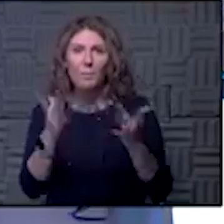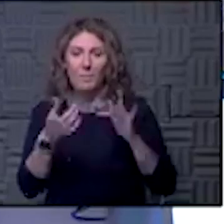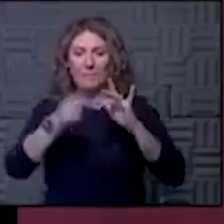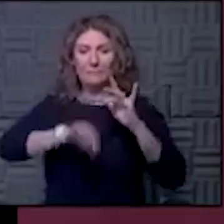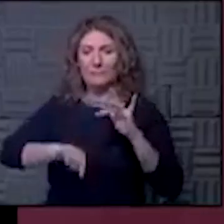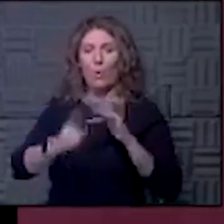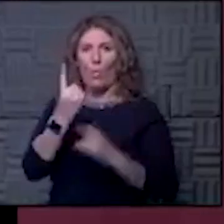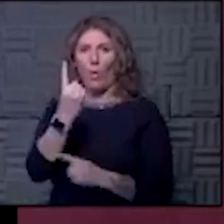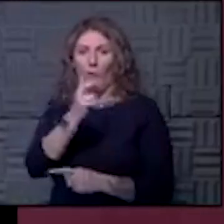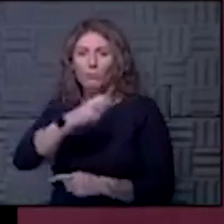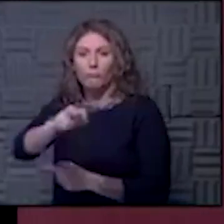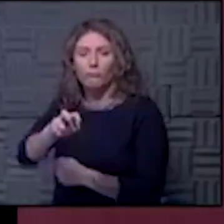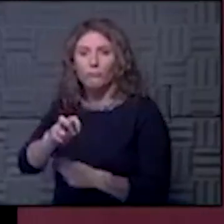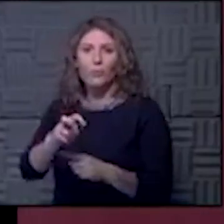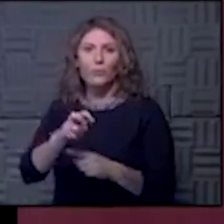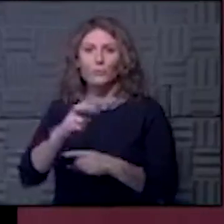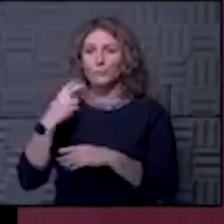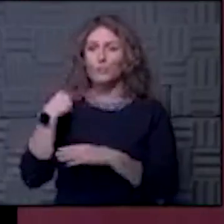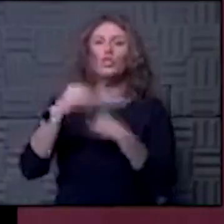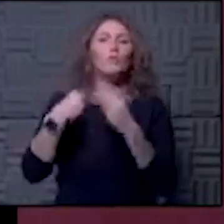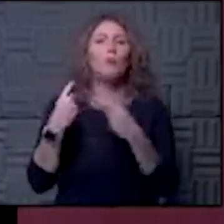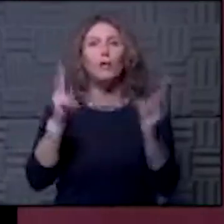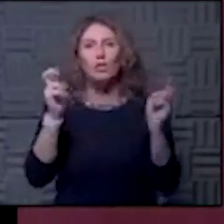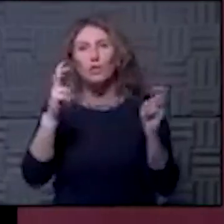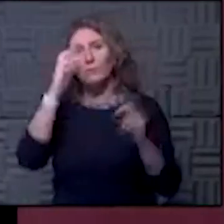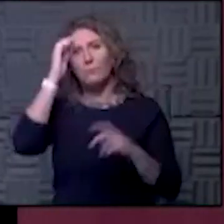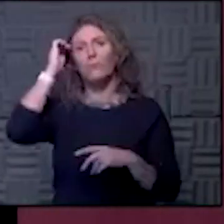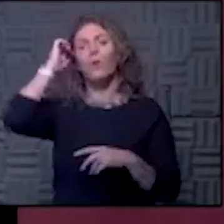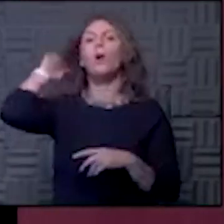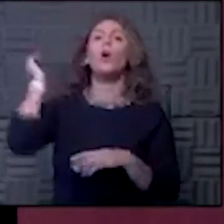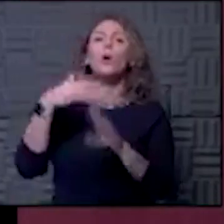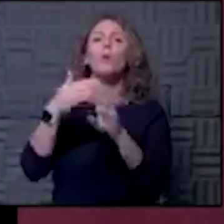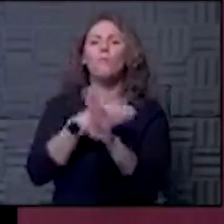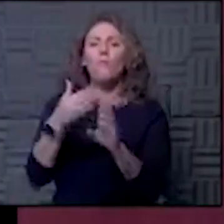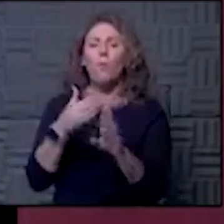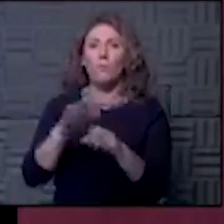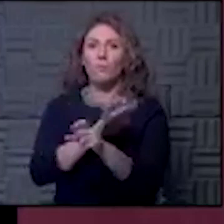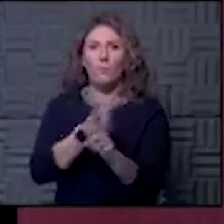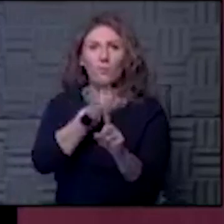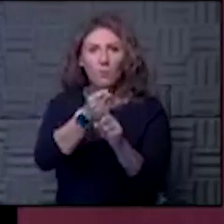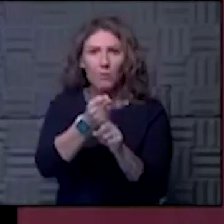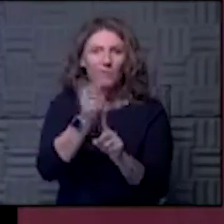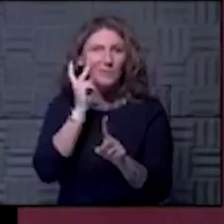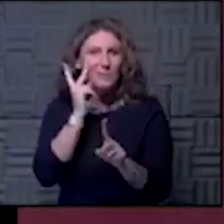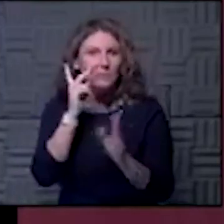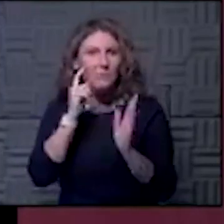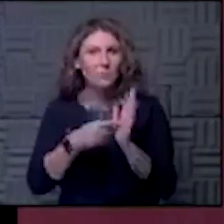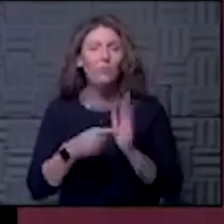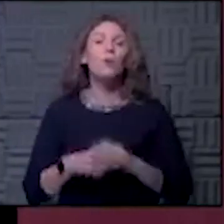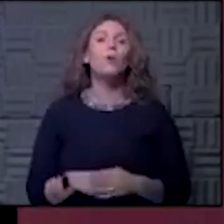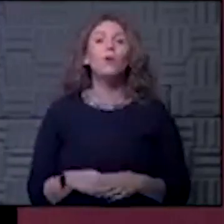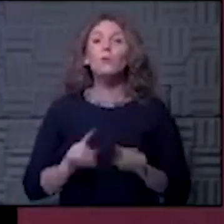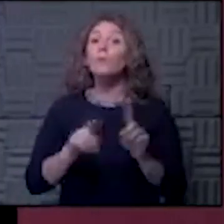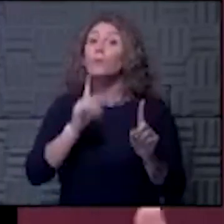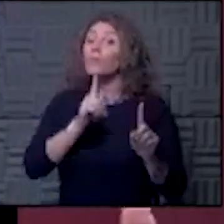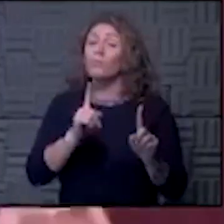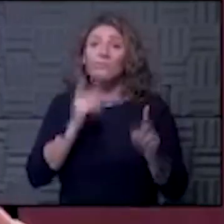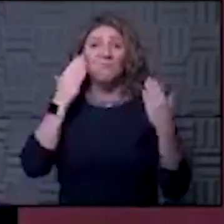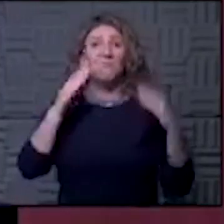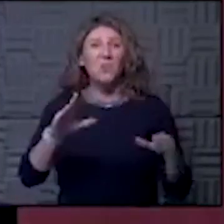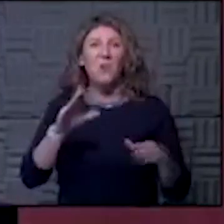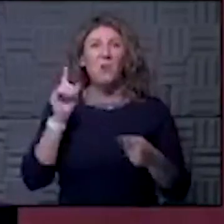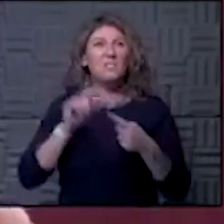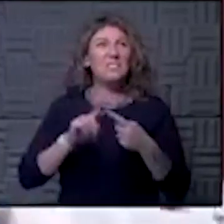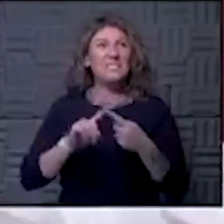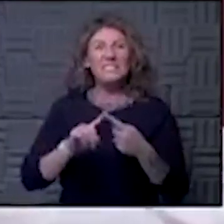one transmission generation, if you will, before we see the full impact of it. But I think that we really won't know until the 10th to